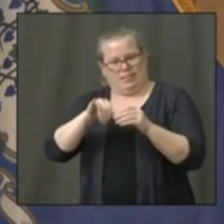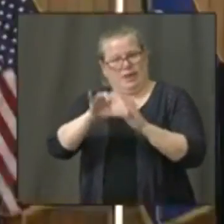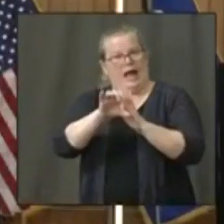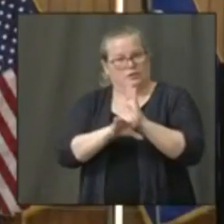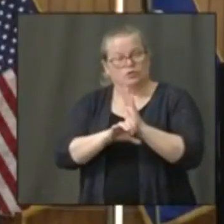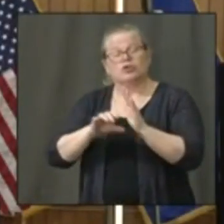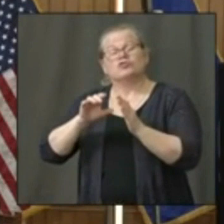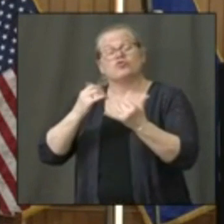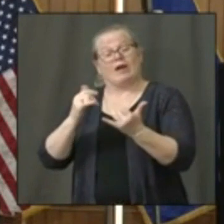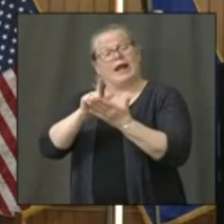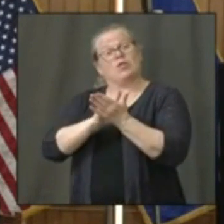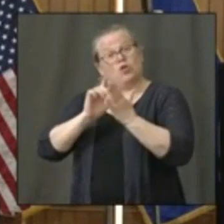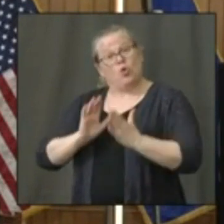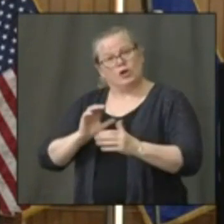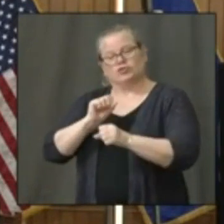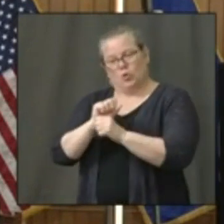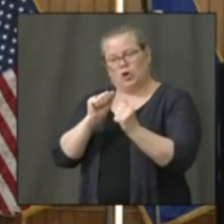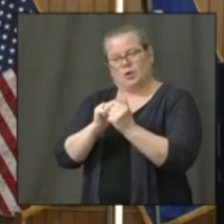Thank you, Governor.